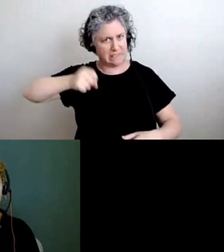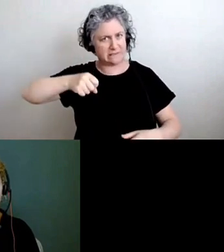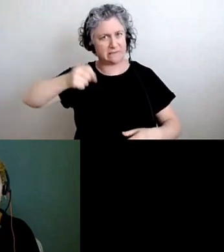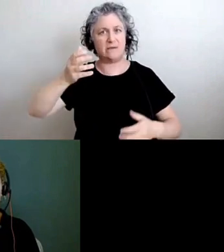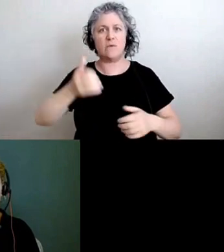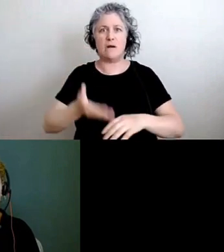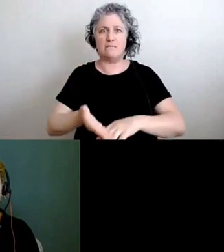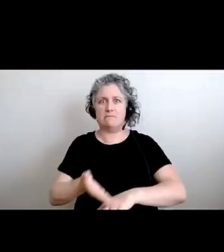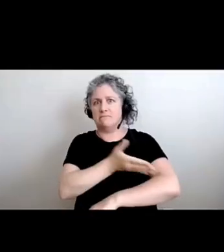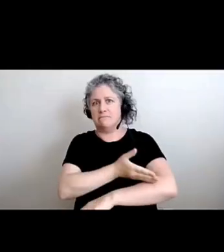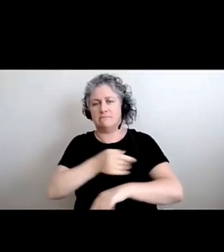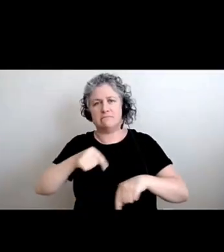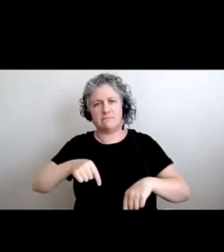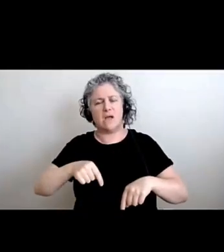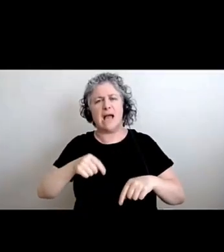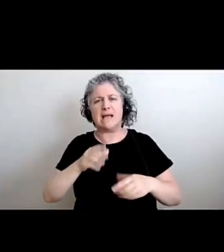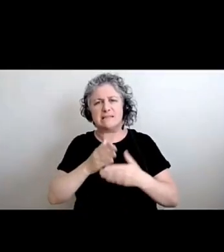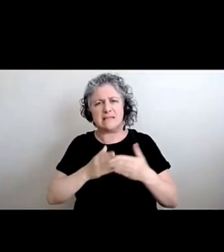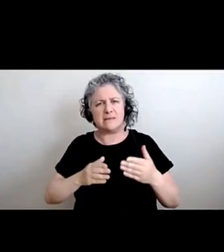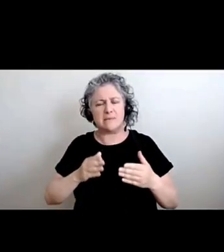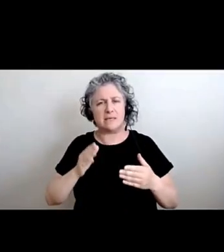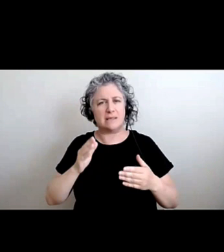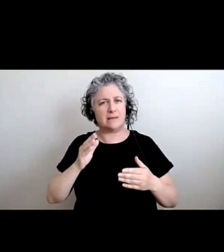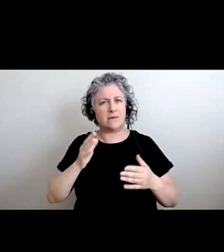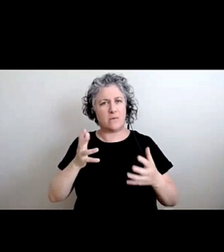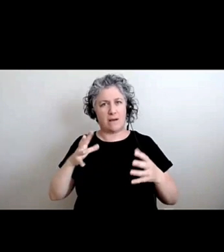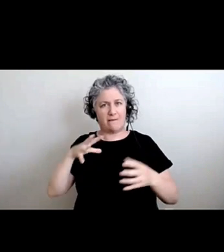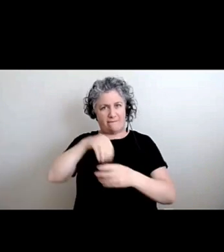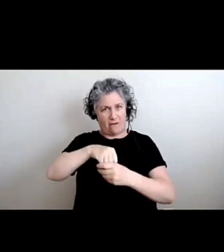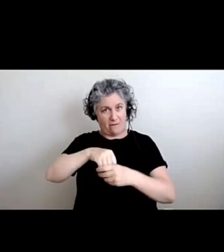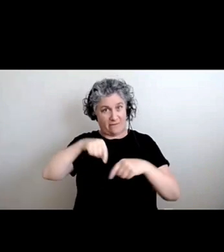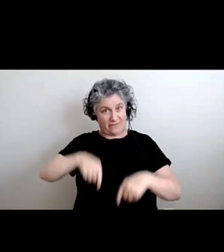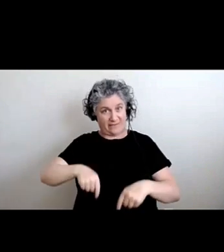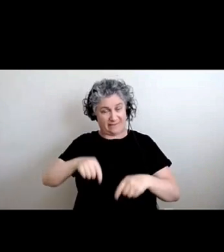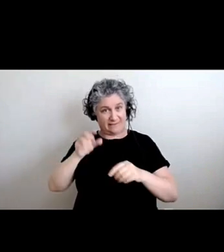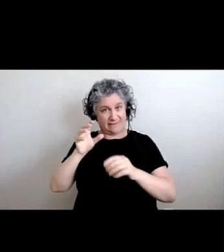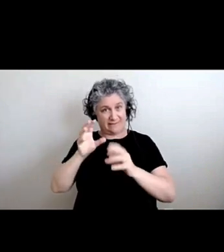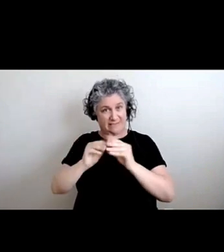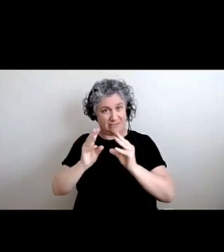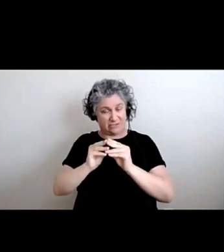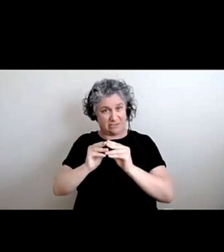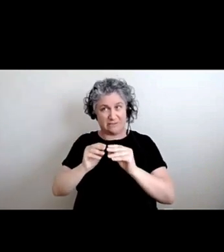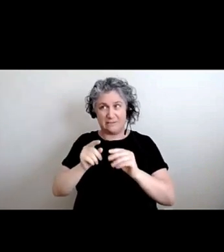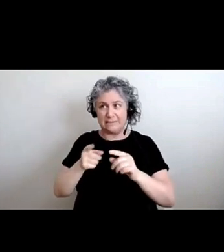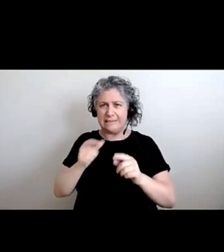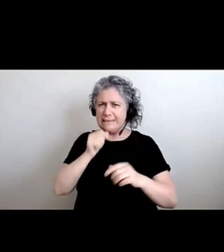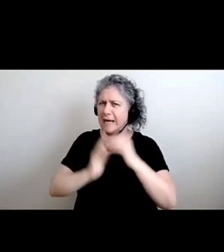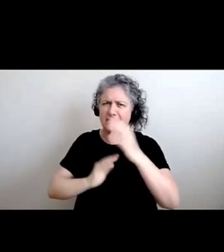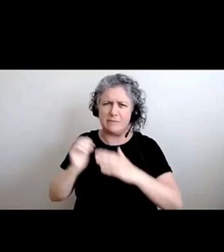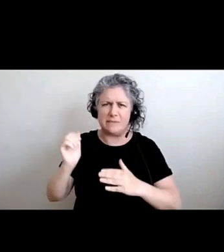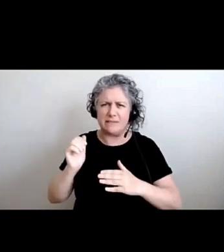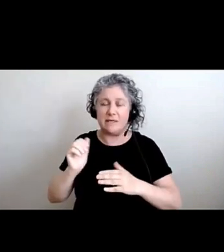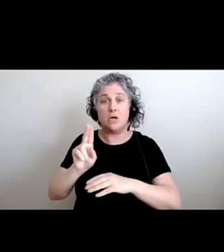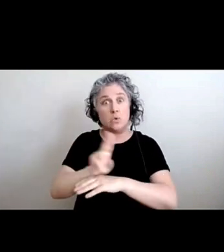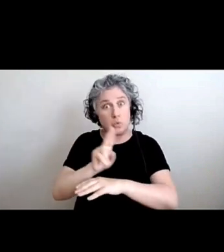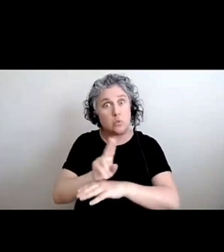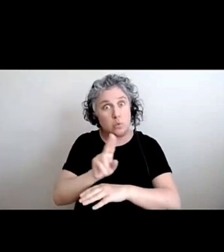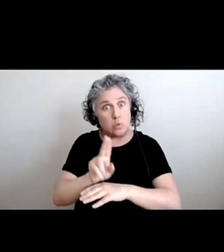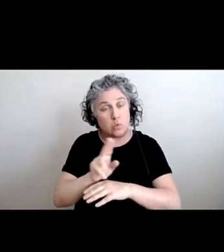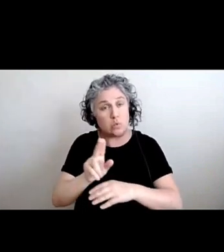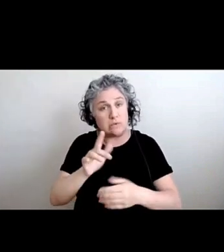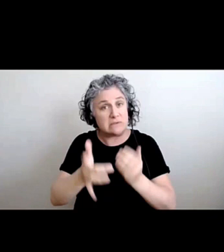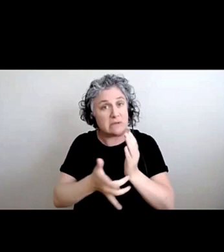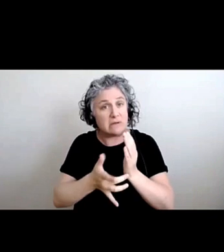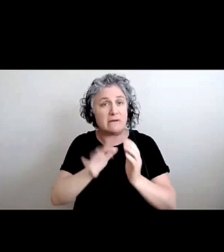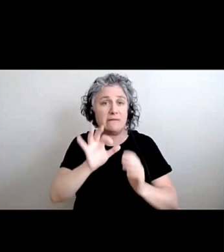session. We're not really comfortable presenting yet. They're using this technology. They are using Facebook, Instagram, and